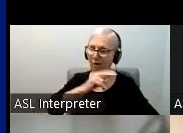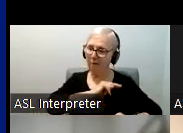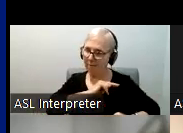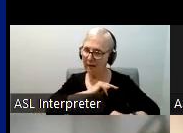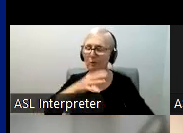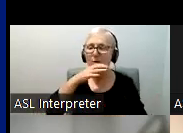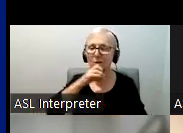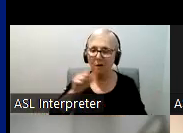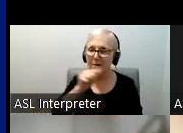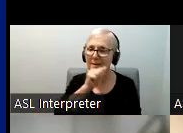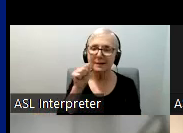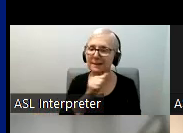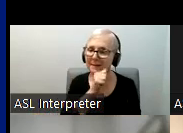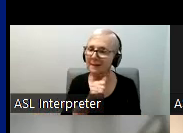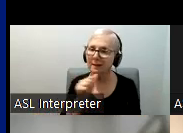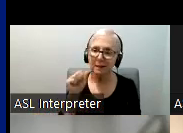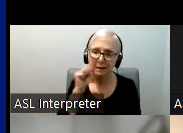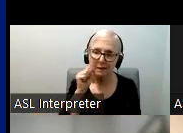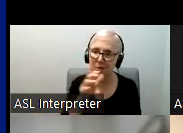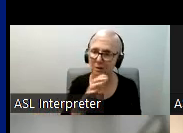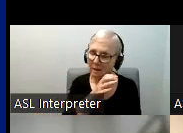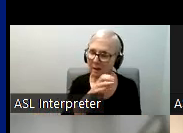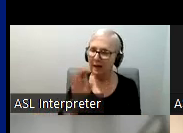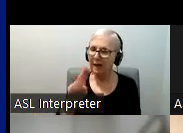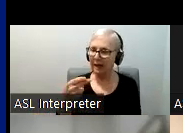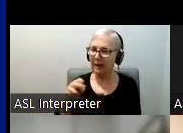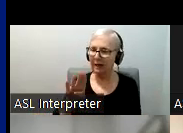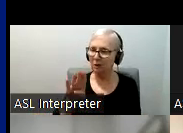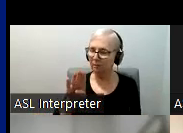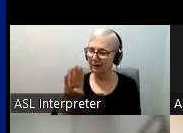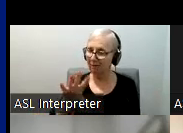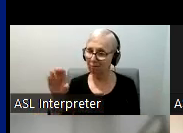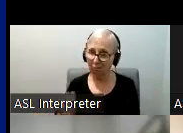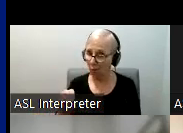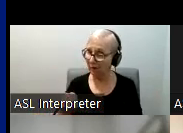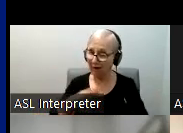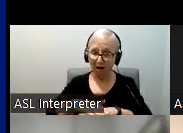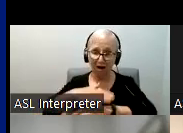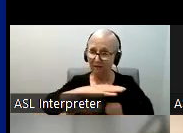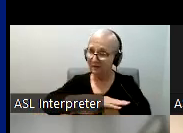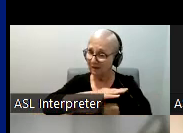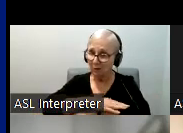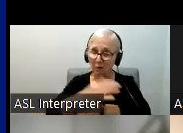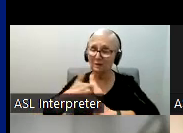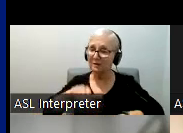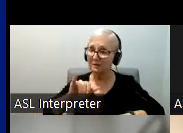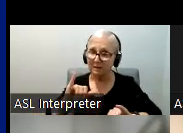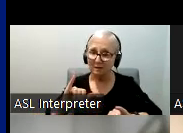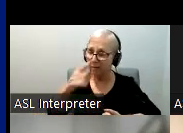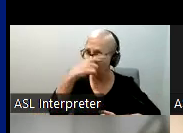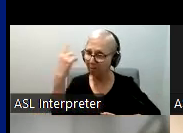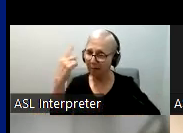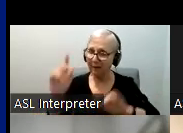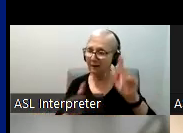matter. But when we got HB 40 on the table and it don't go nowhere, when we still talking about Black folks ain't whole people,